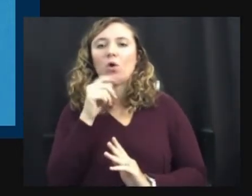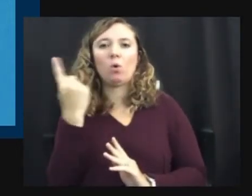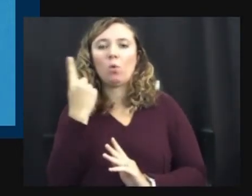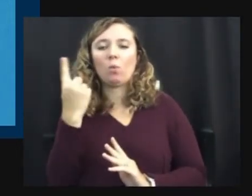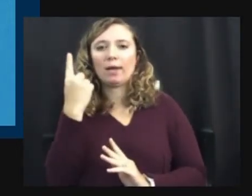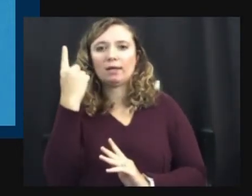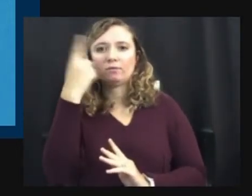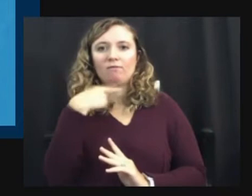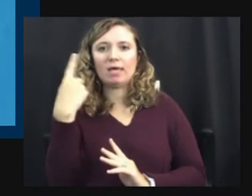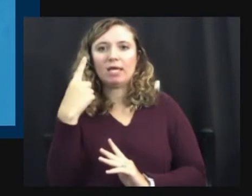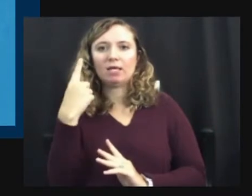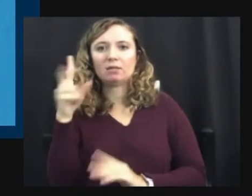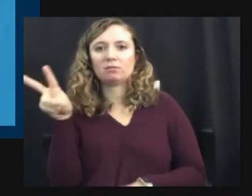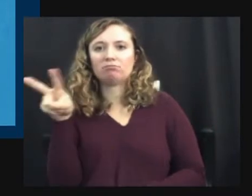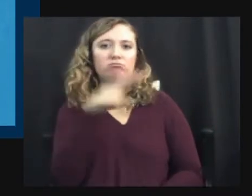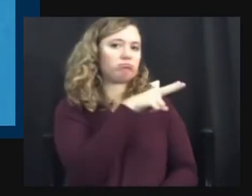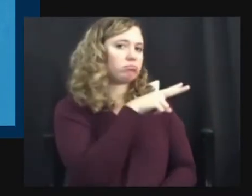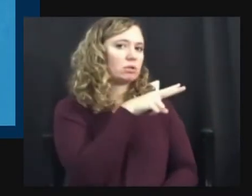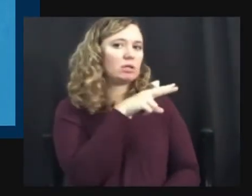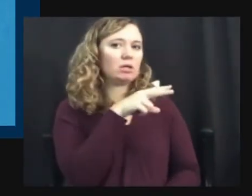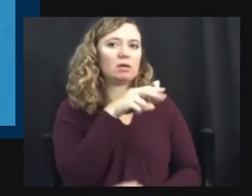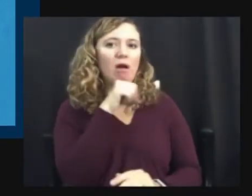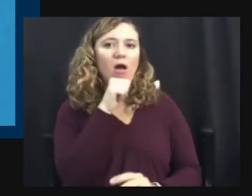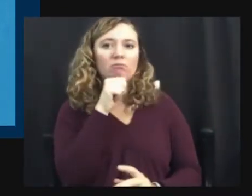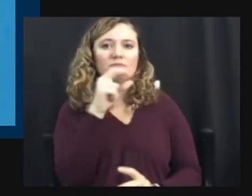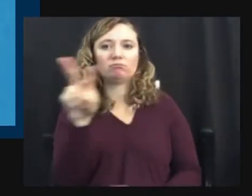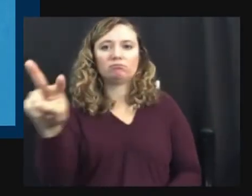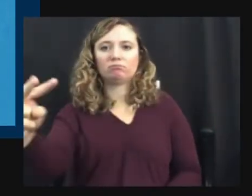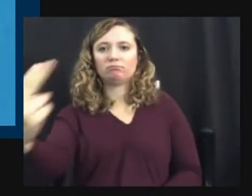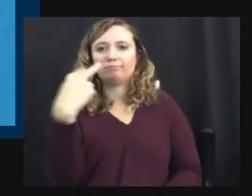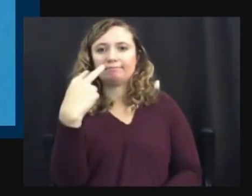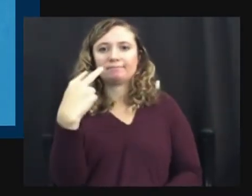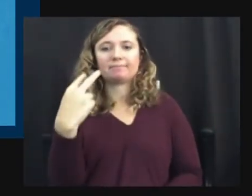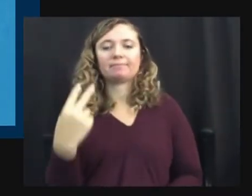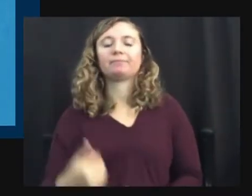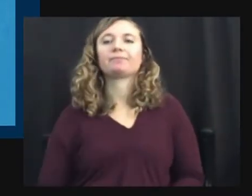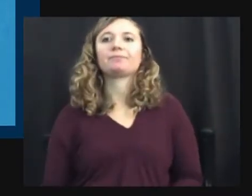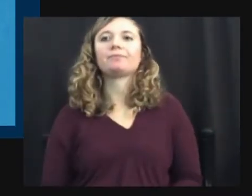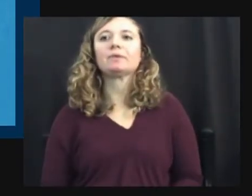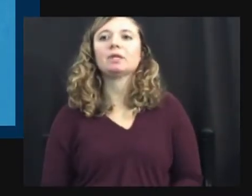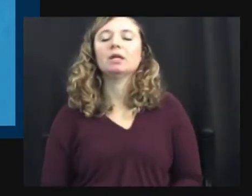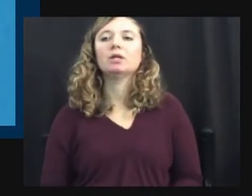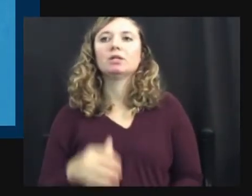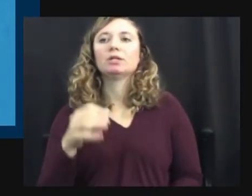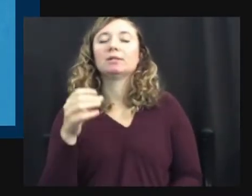understand what I'm hearing. And so you have to try